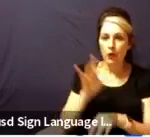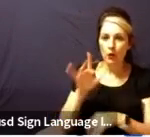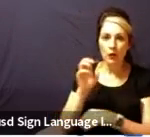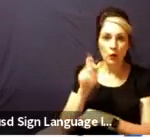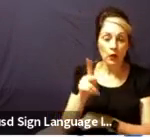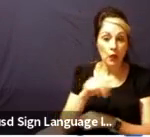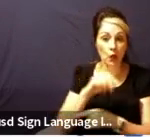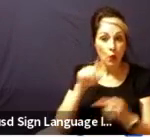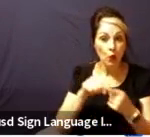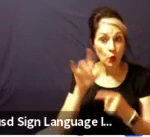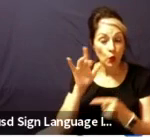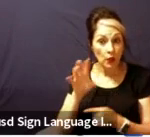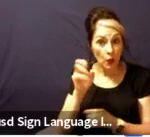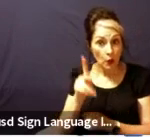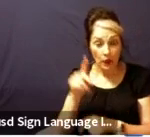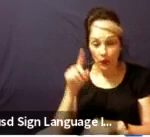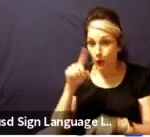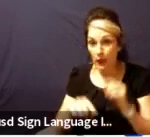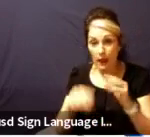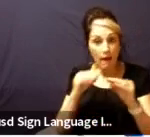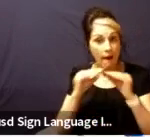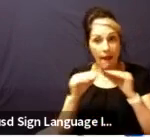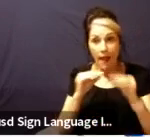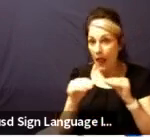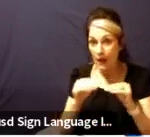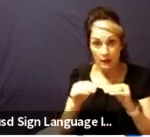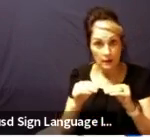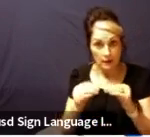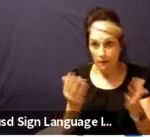click OK, you cannot edit this particular information.